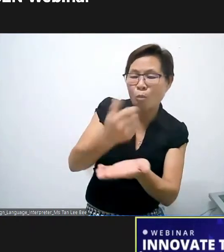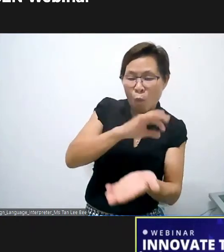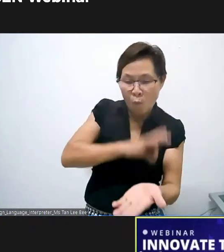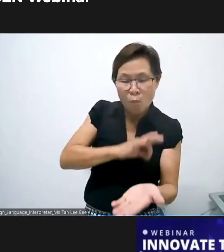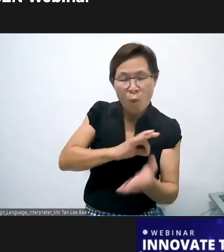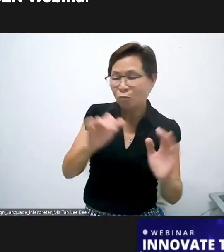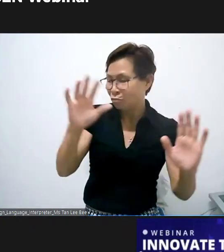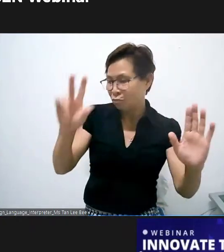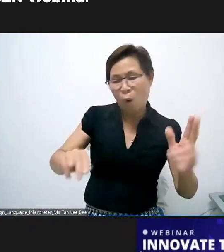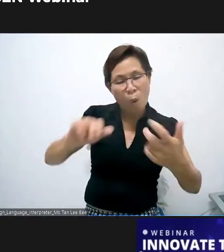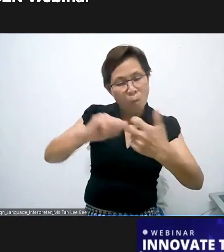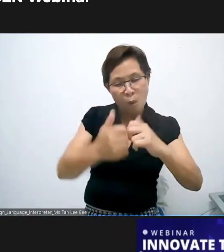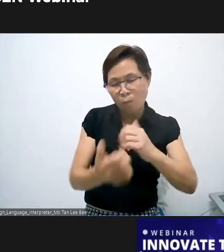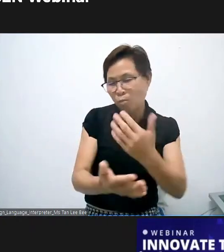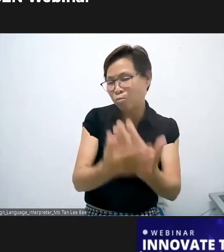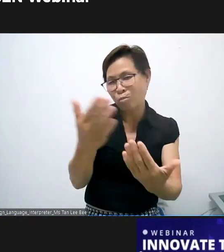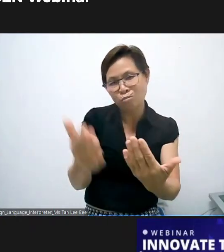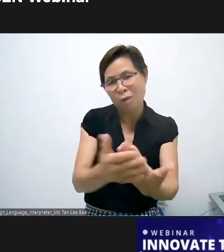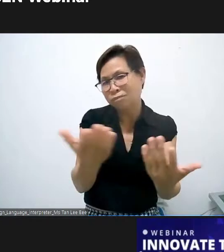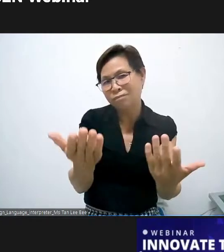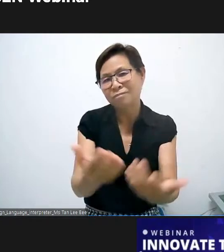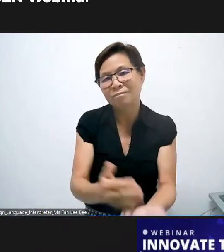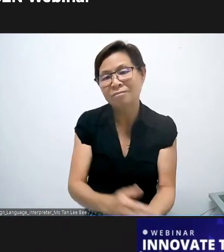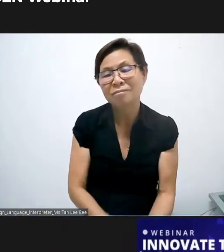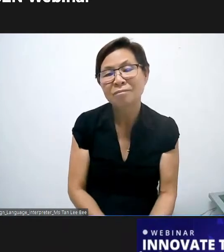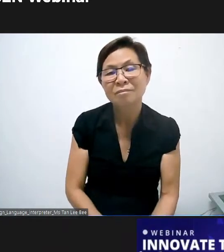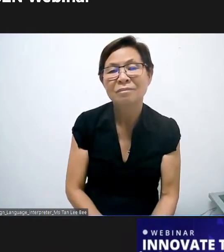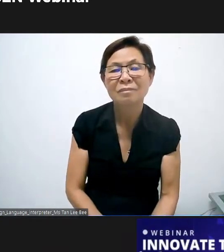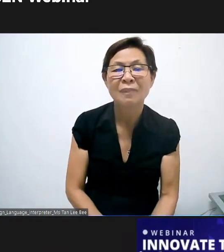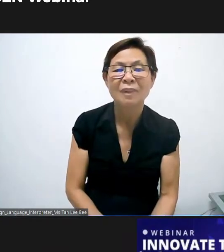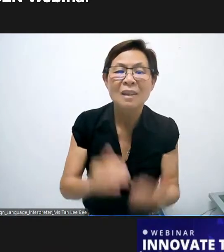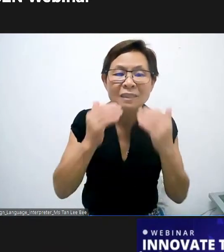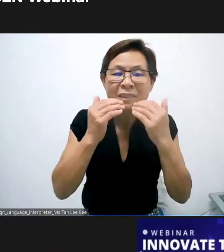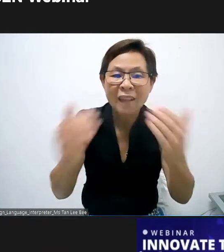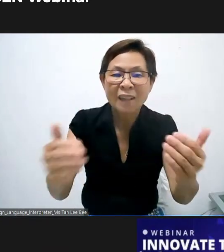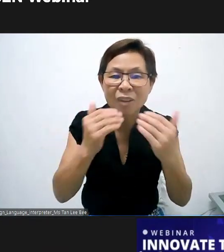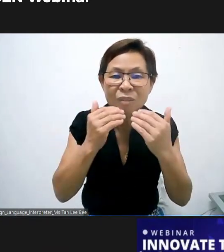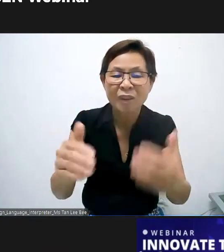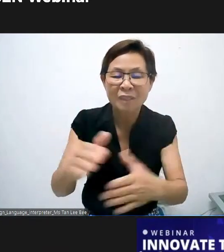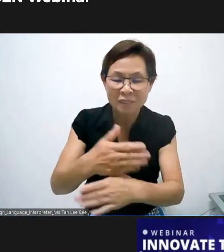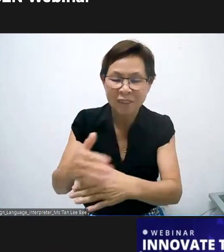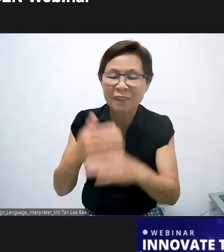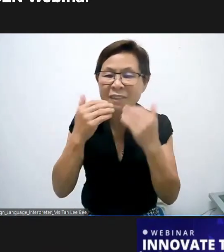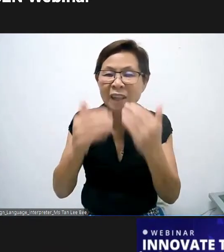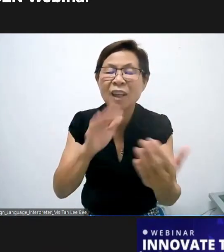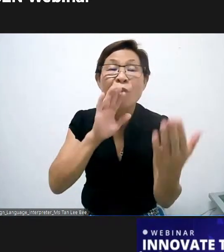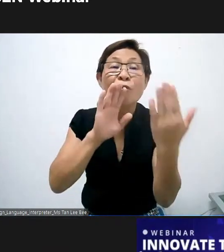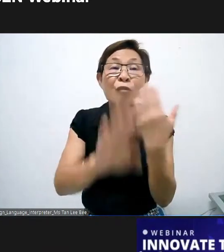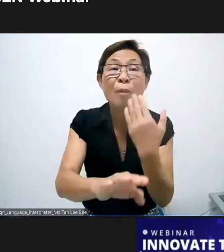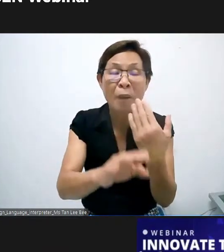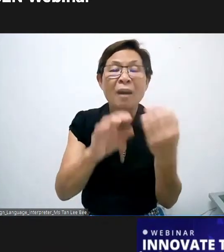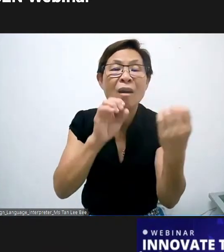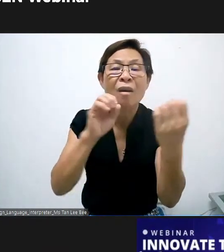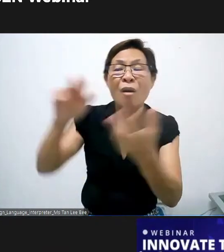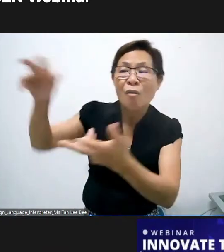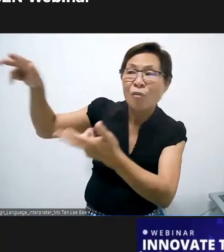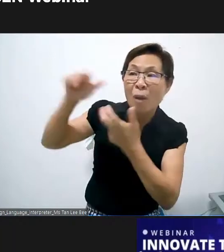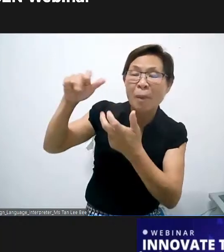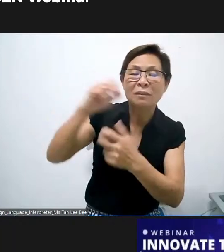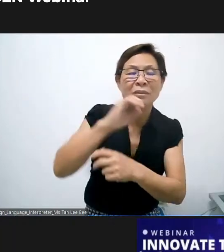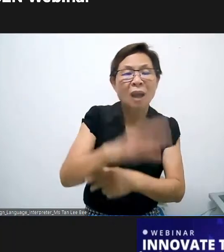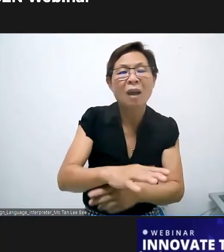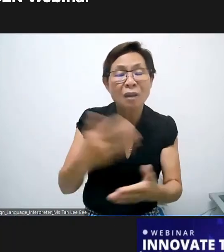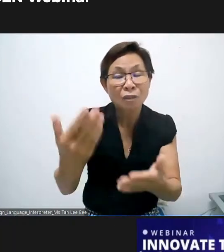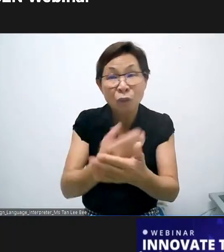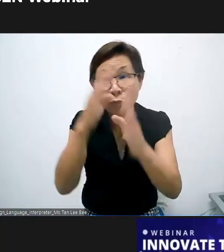actually. Okay, Doctor. So thank you for that sharing and feedback. So how does Innovation Related Center